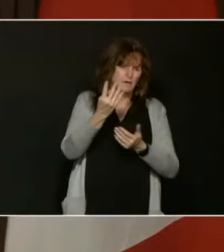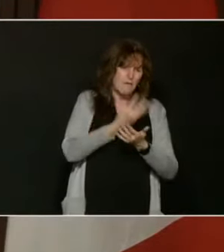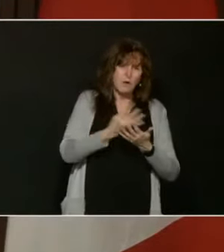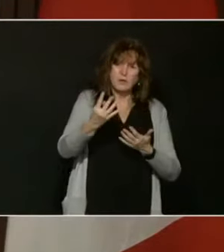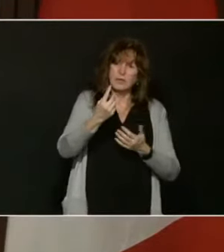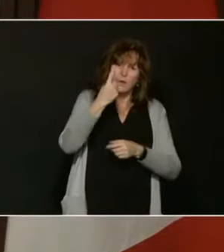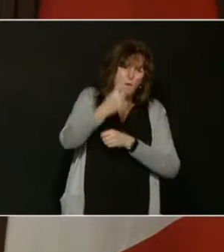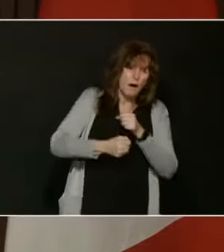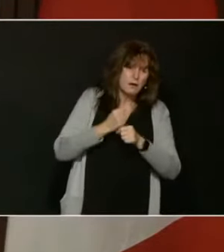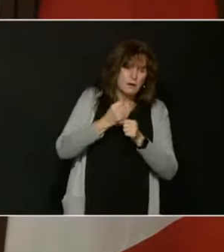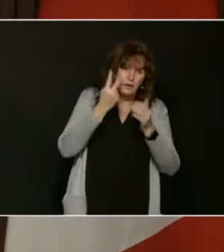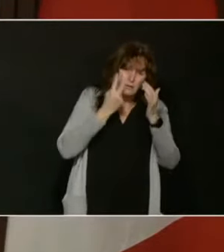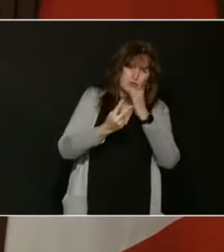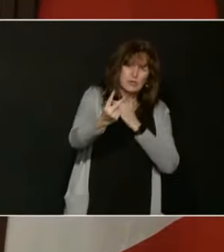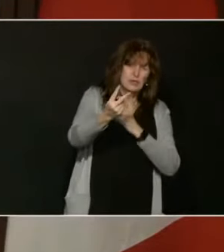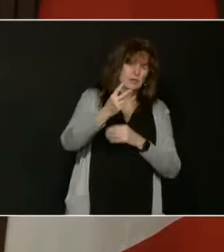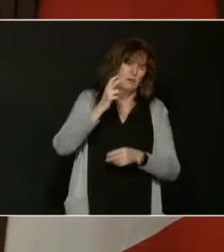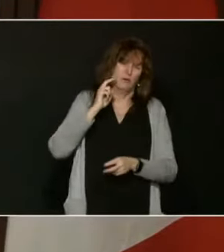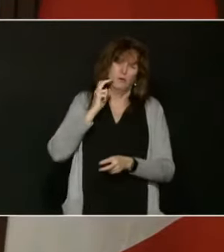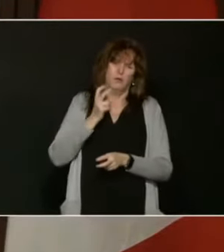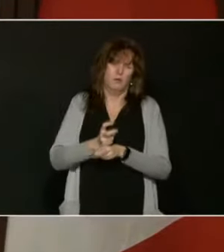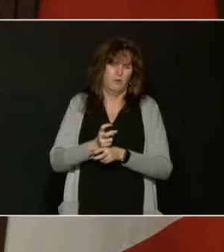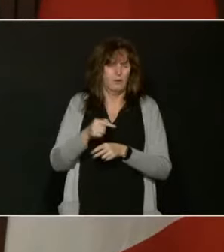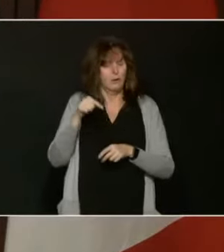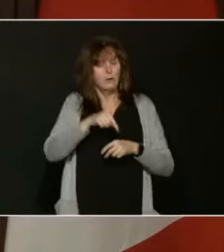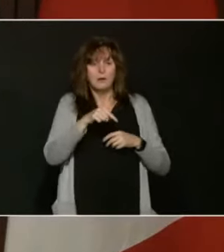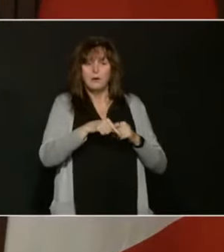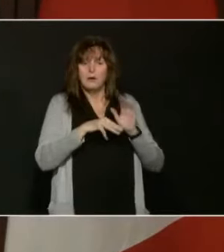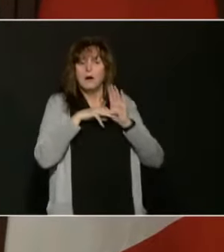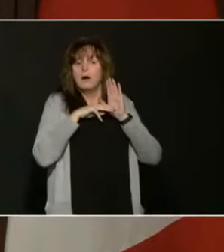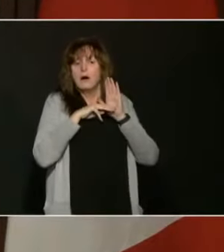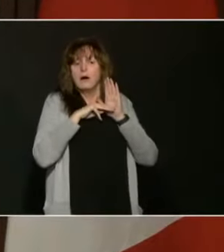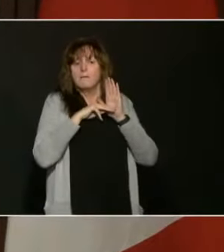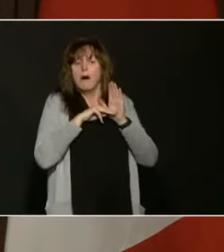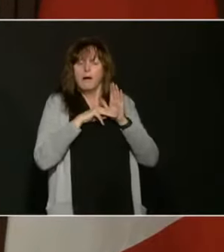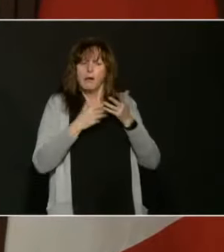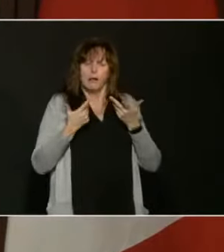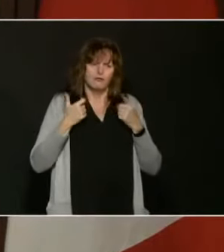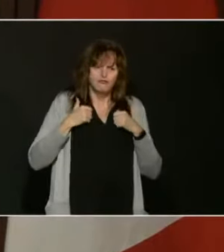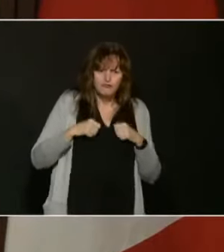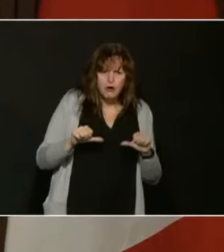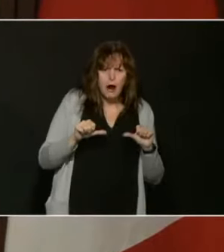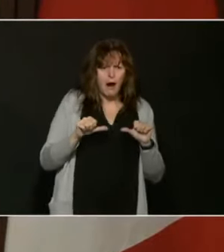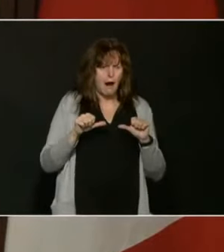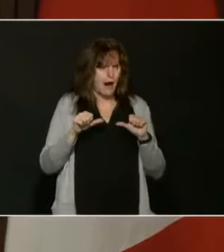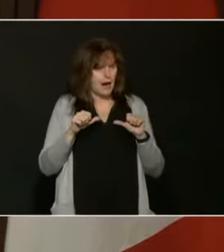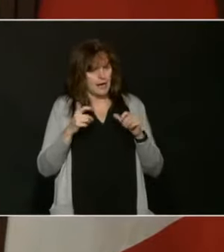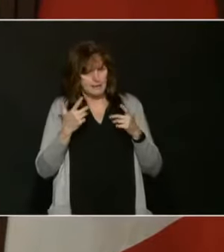models that we show are really different ways of anticipating what will happen